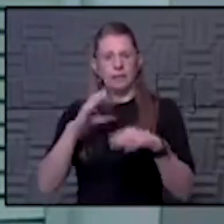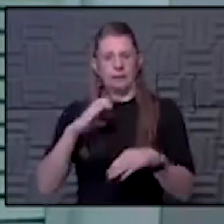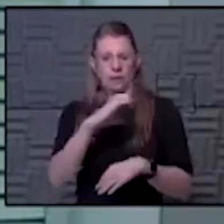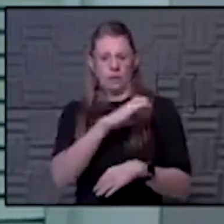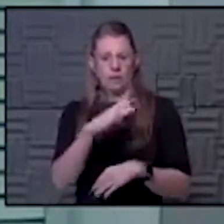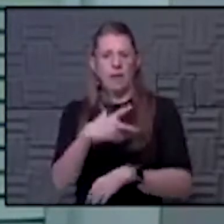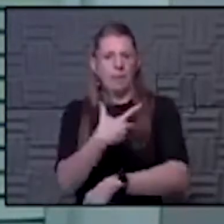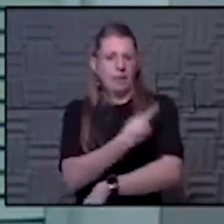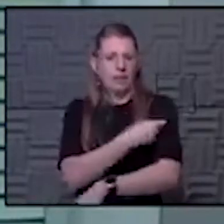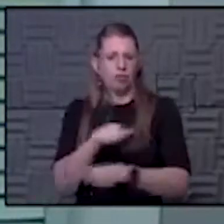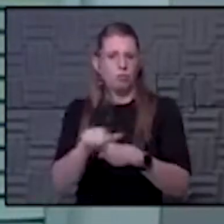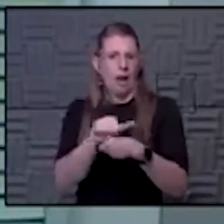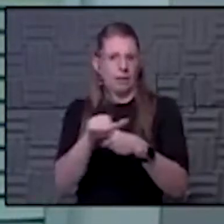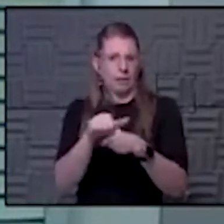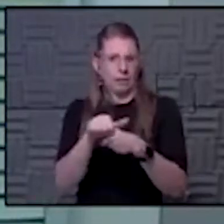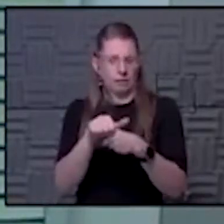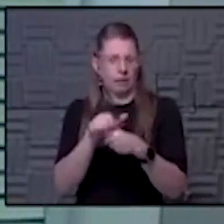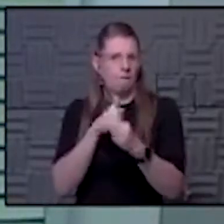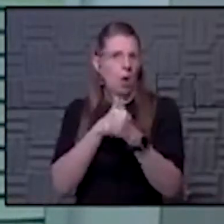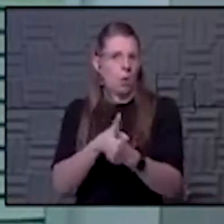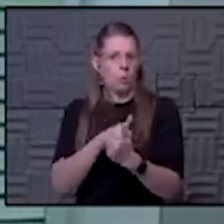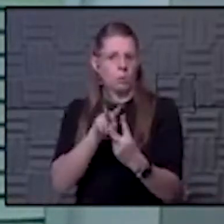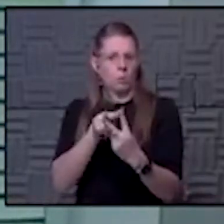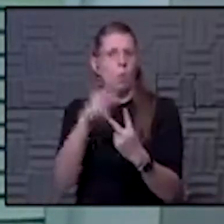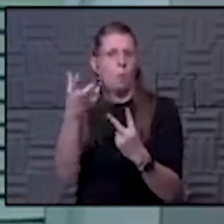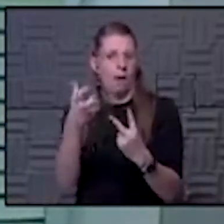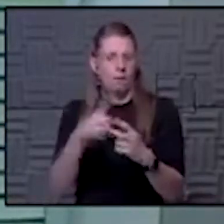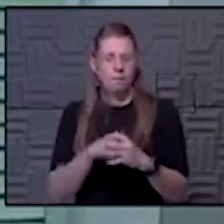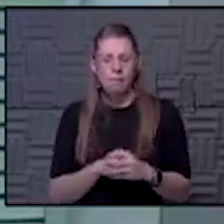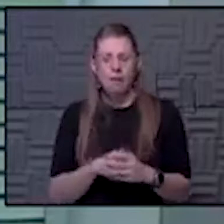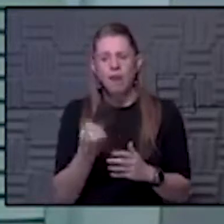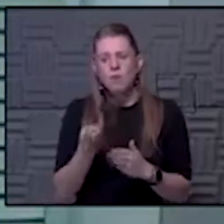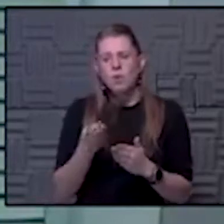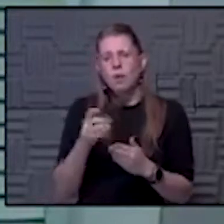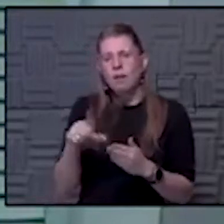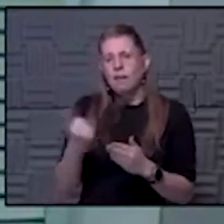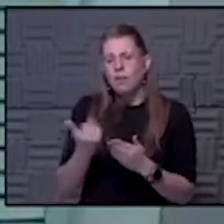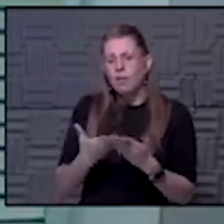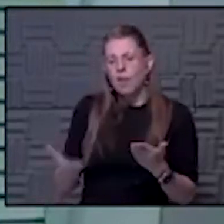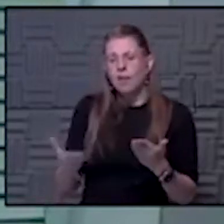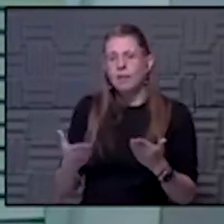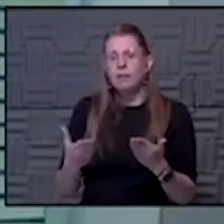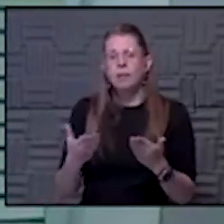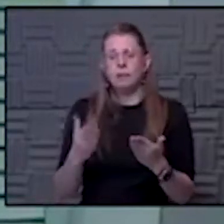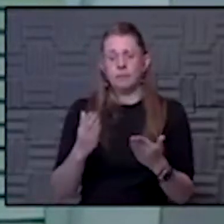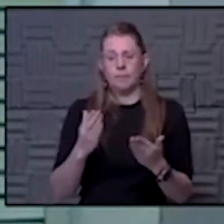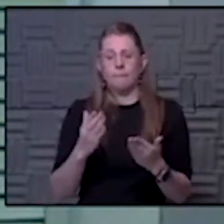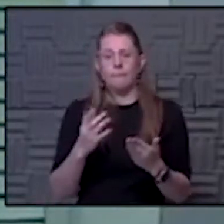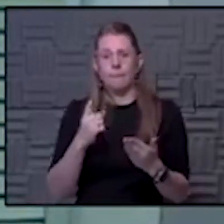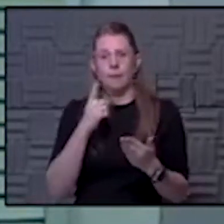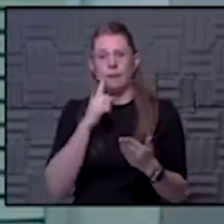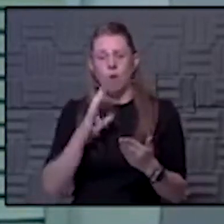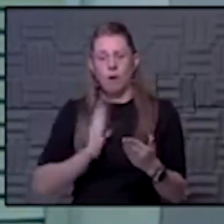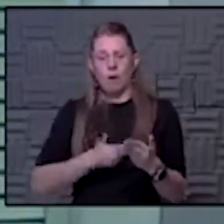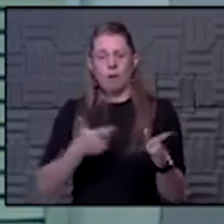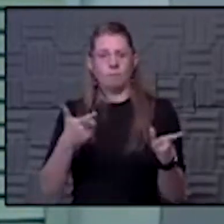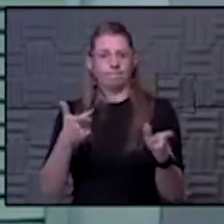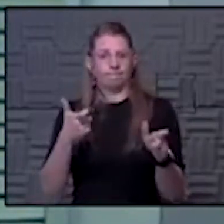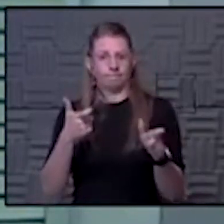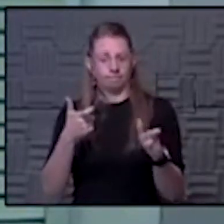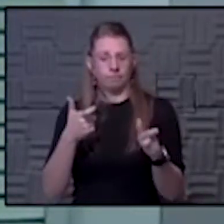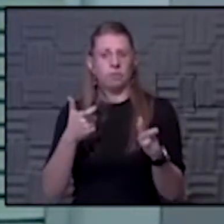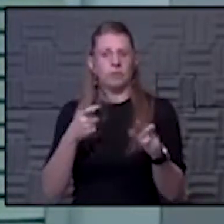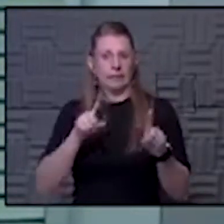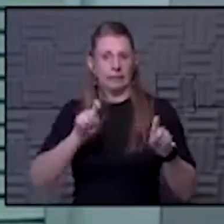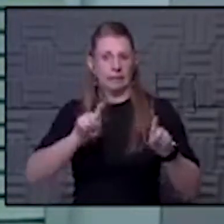Immunization Practices. A couple other things, realistically, we still need to and are rapidly ramping up the amount of